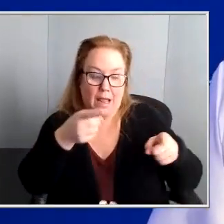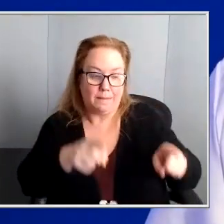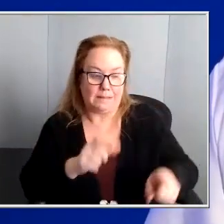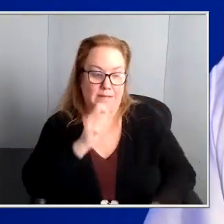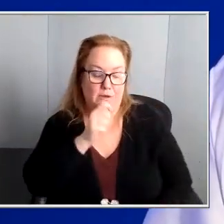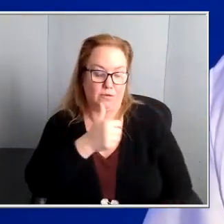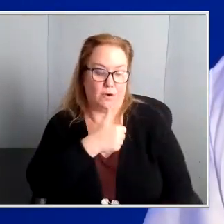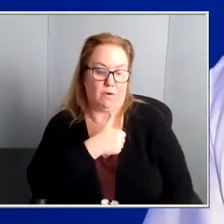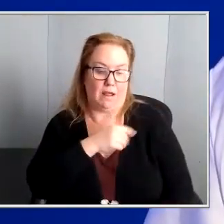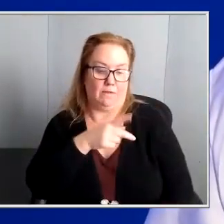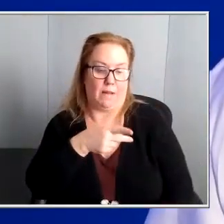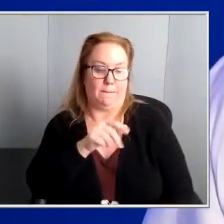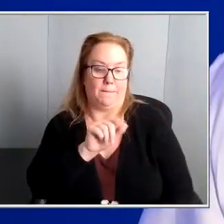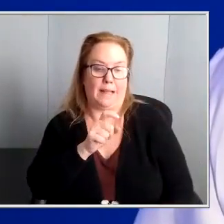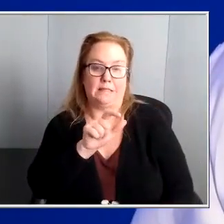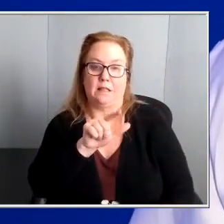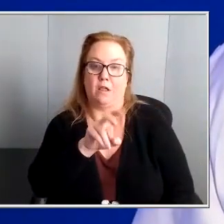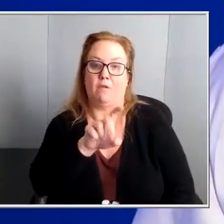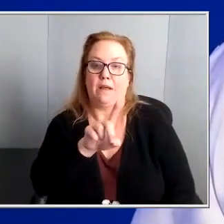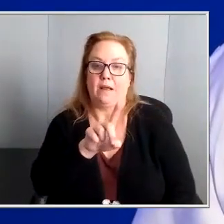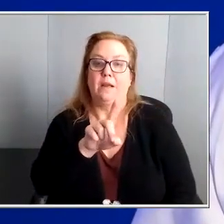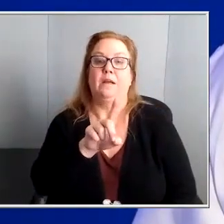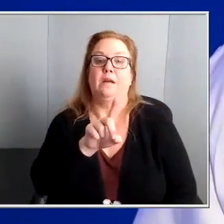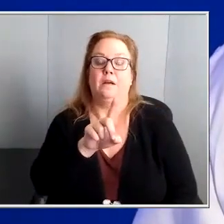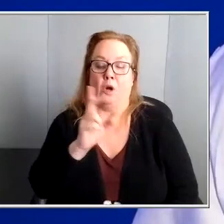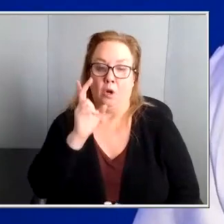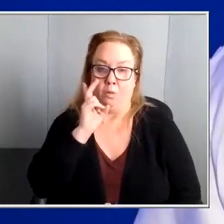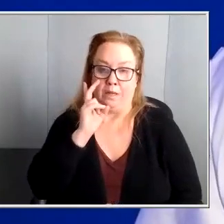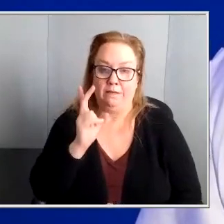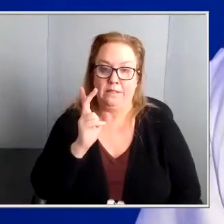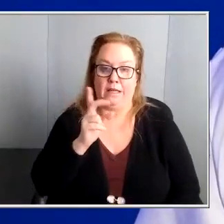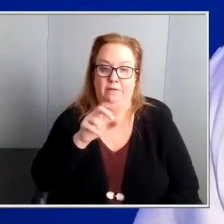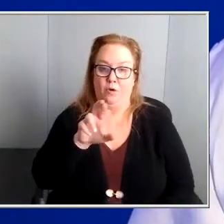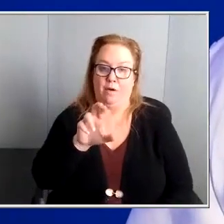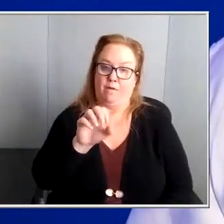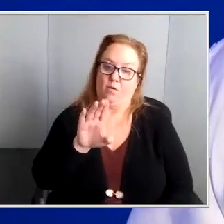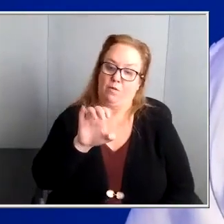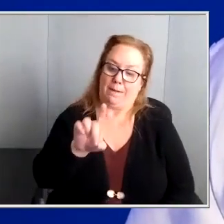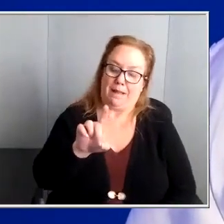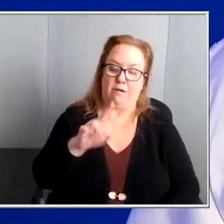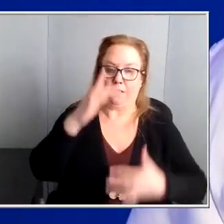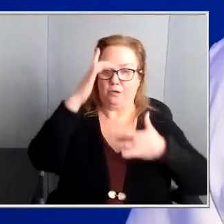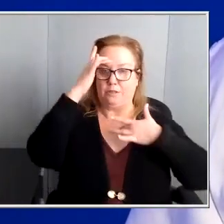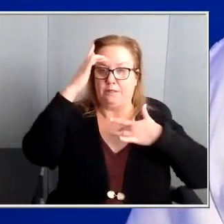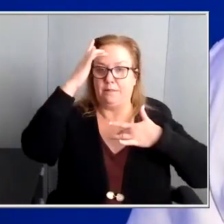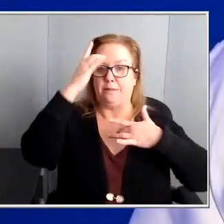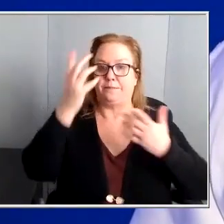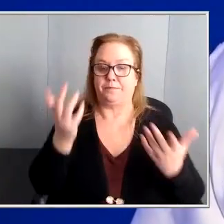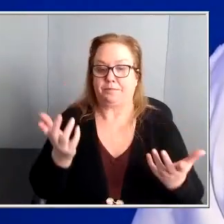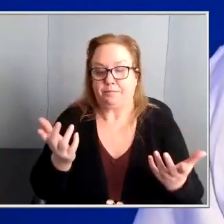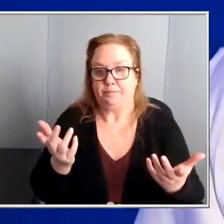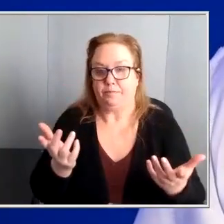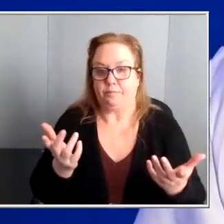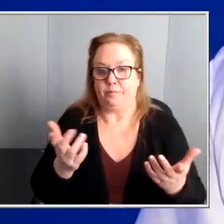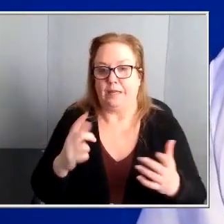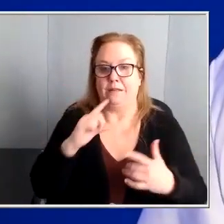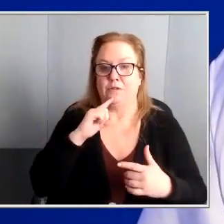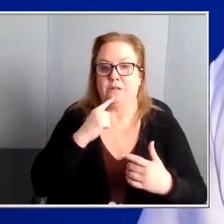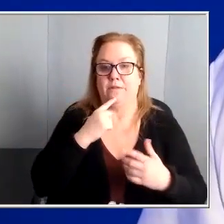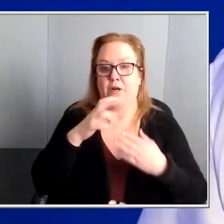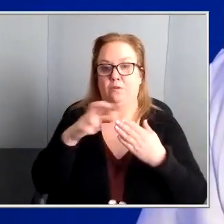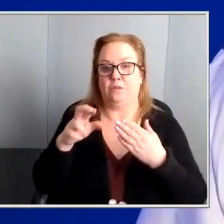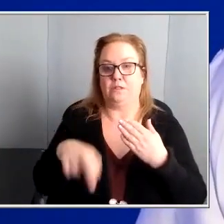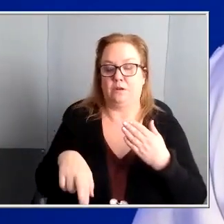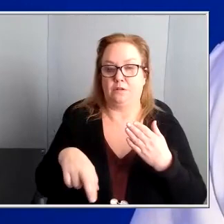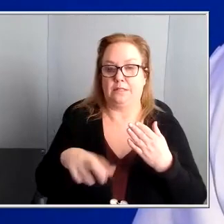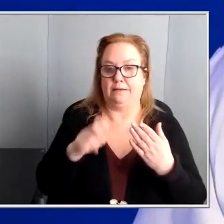get Paxlovid. But what we have seen is that if you do have a rebound in symptoms, you do not have those severe outcomes